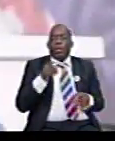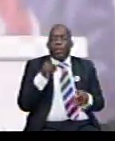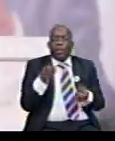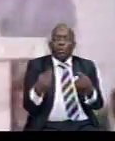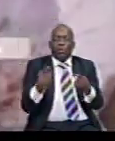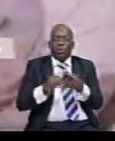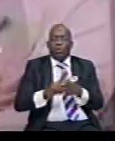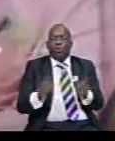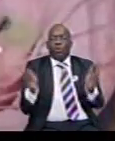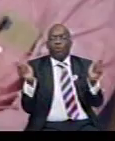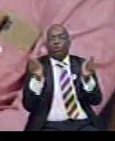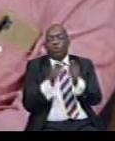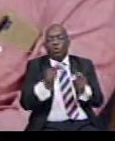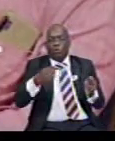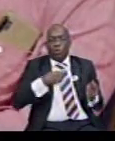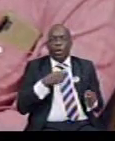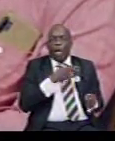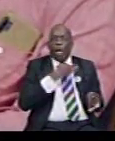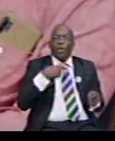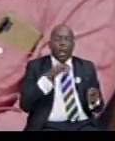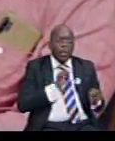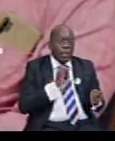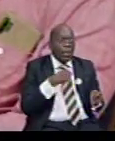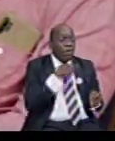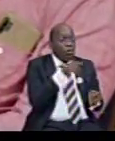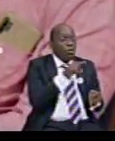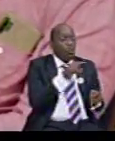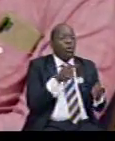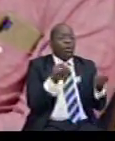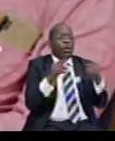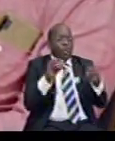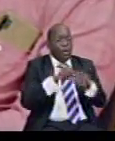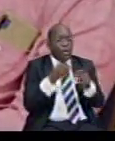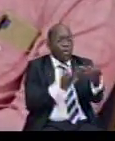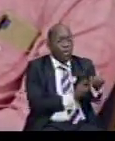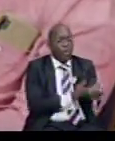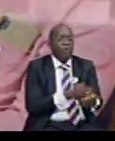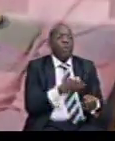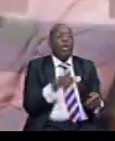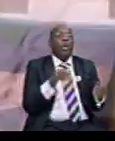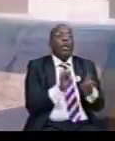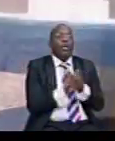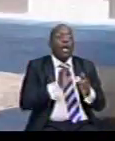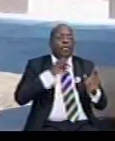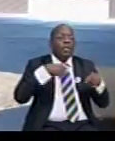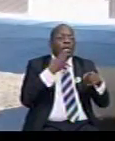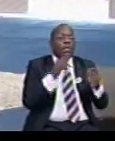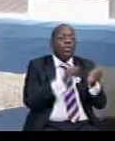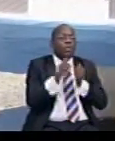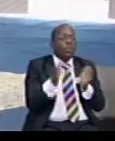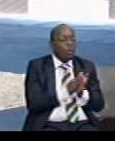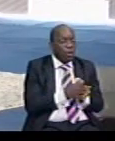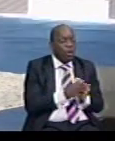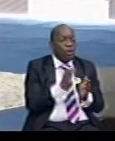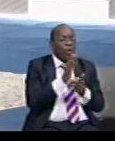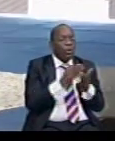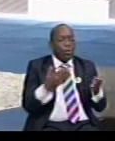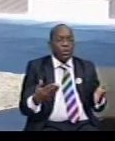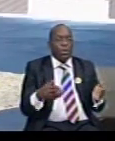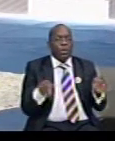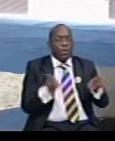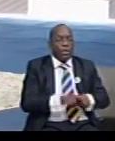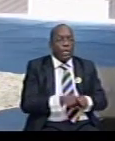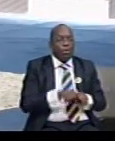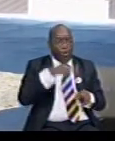man I saw in the morning. I told you to go and, you know, destroy those. He said, yes, I am, but not the same man. I